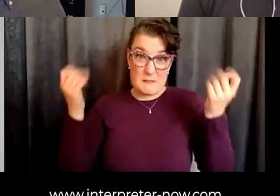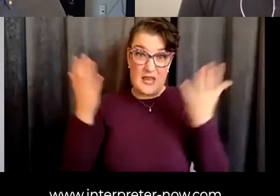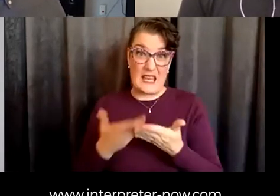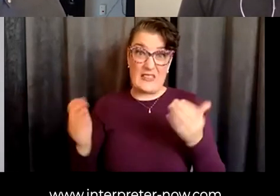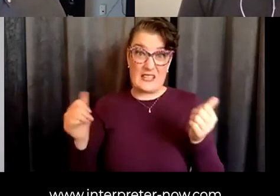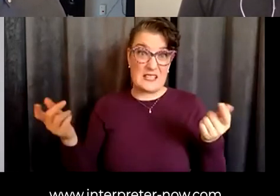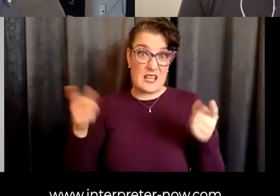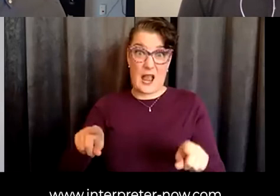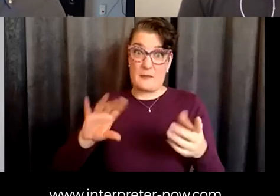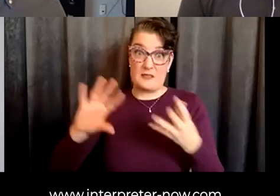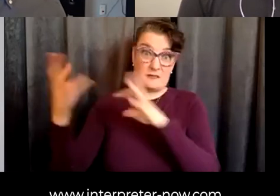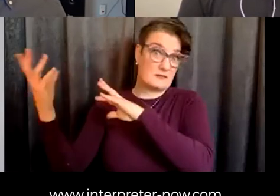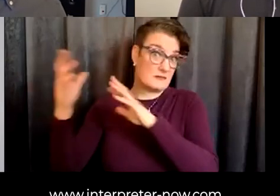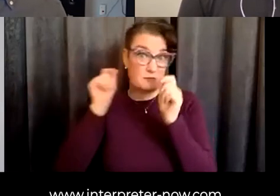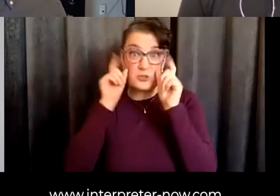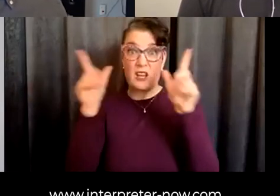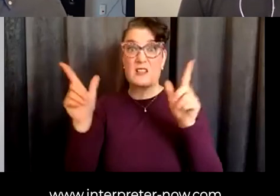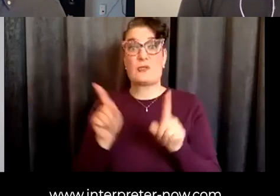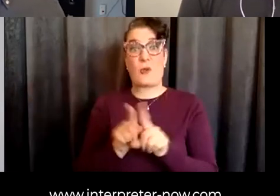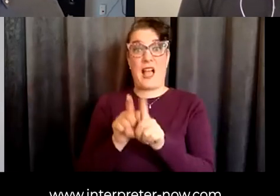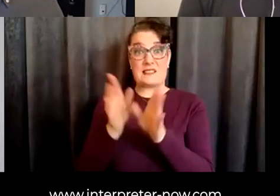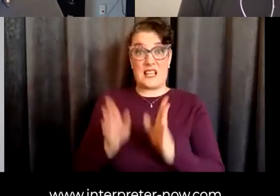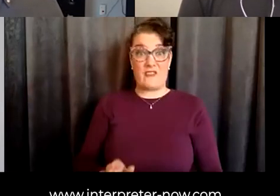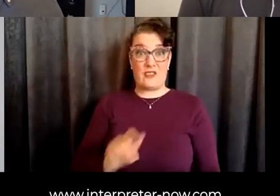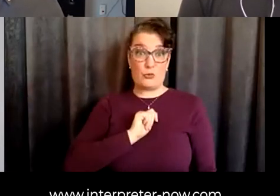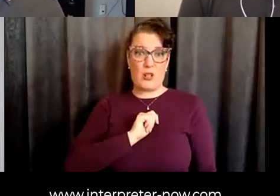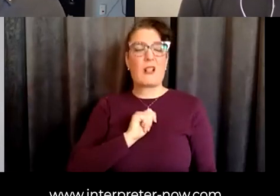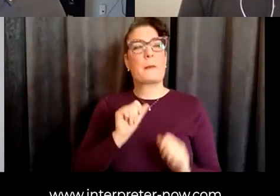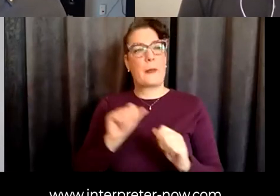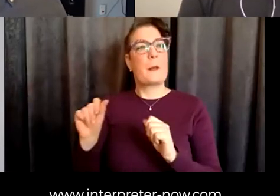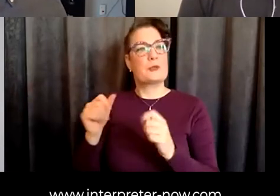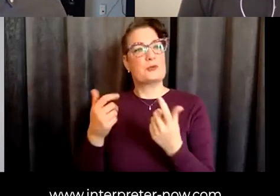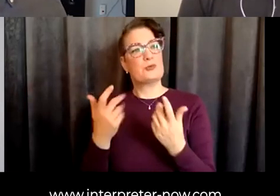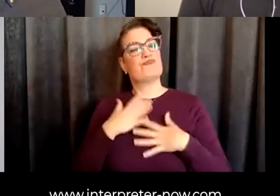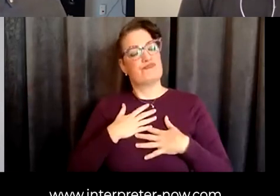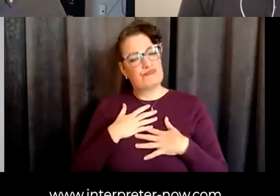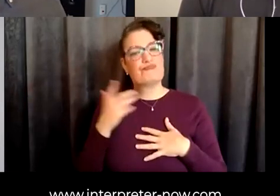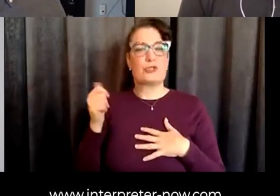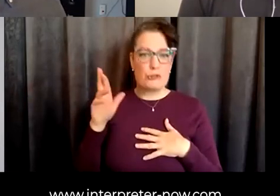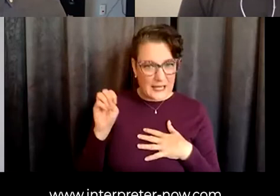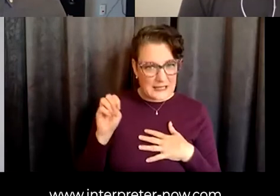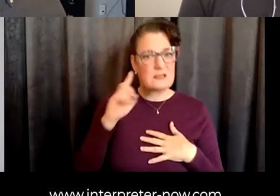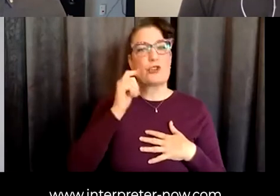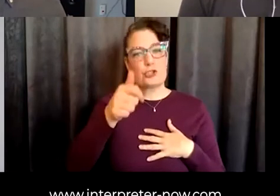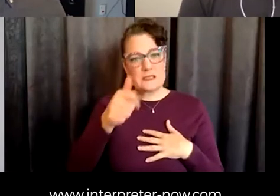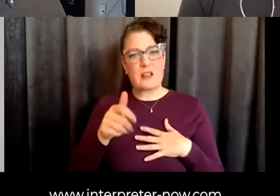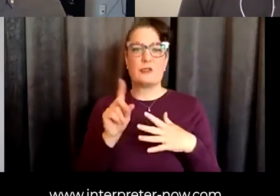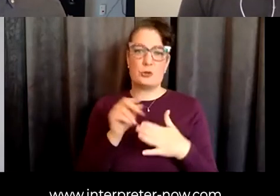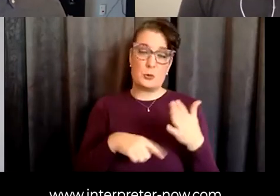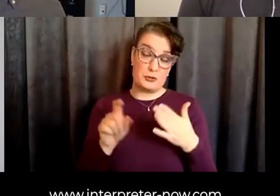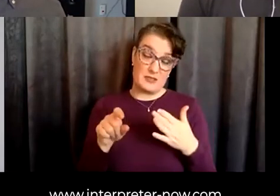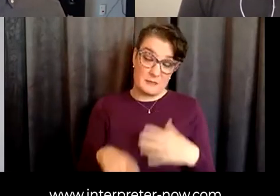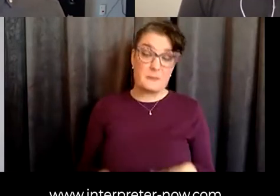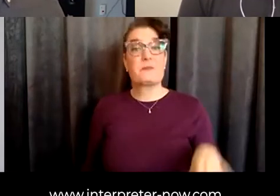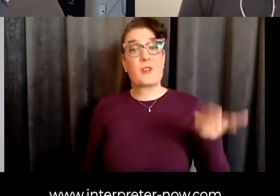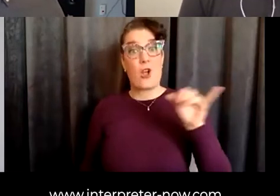happen. And so I think as an individual, just being able to give yourself some grace to do what you need to do, I think is really important. And then as an individual, another thing I